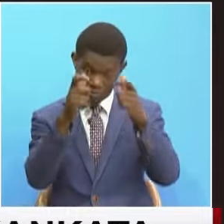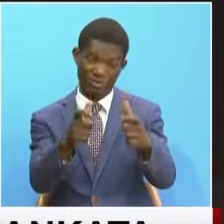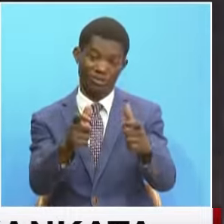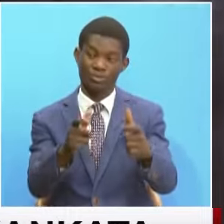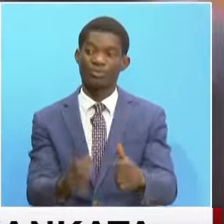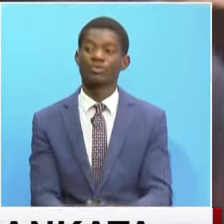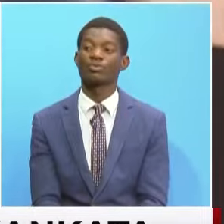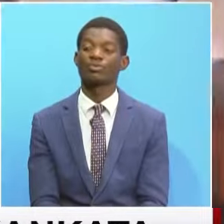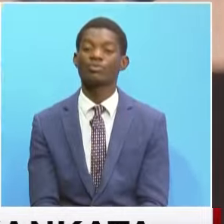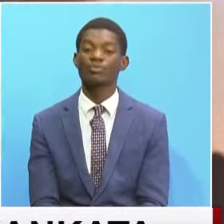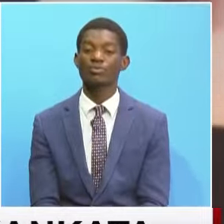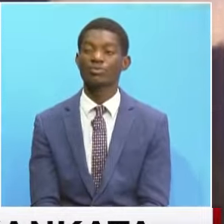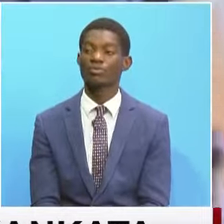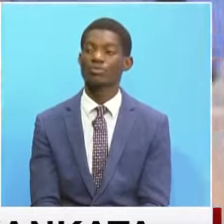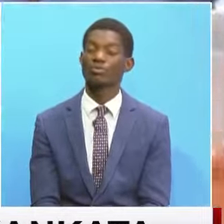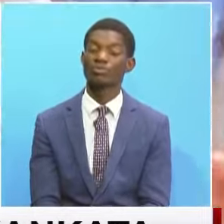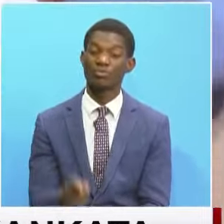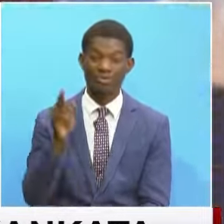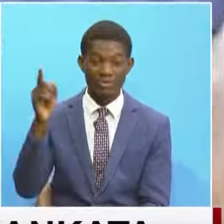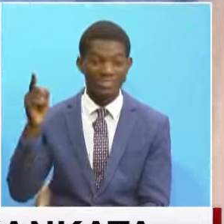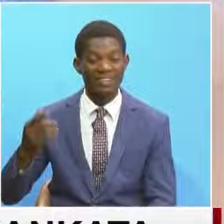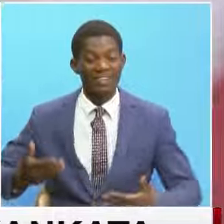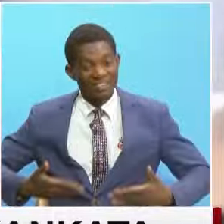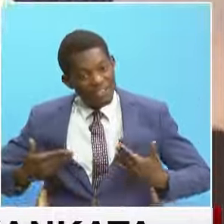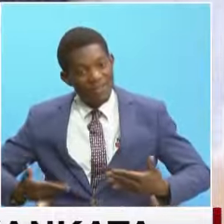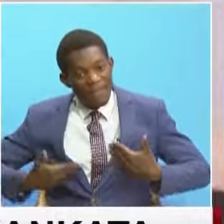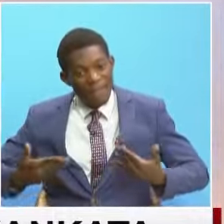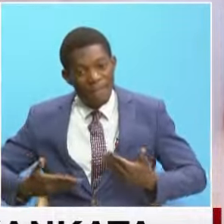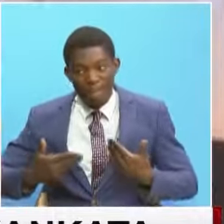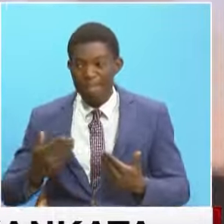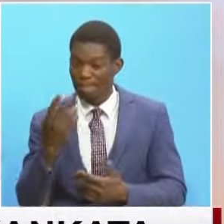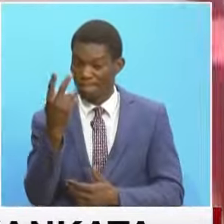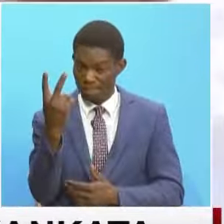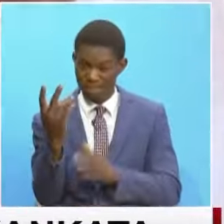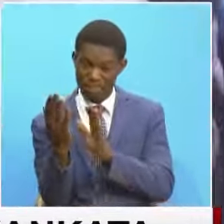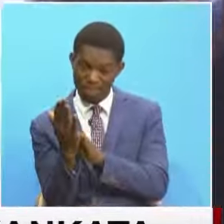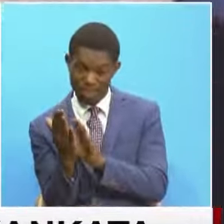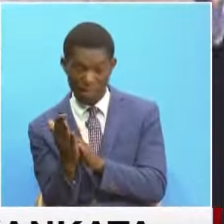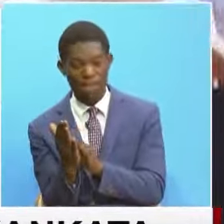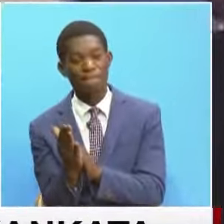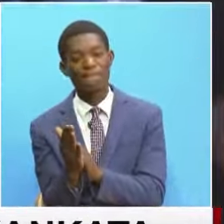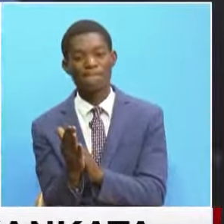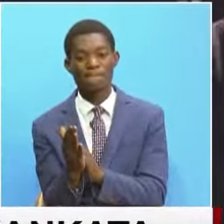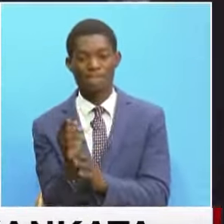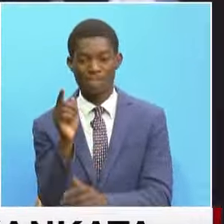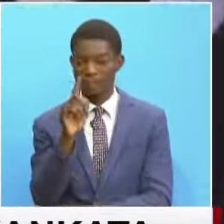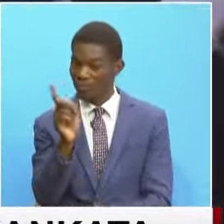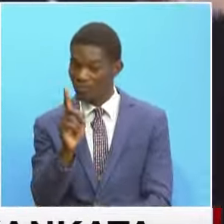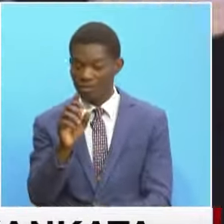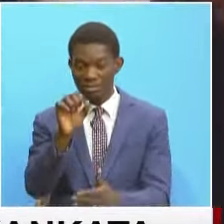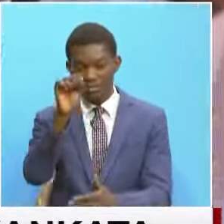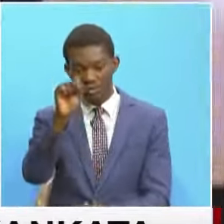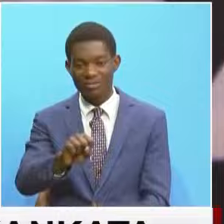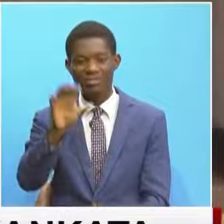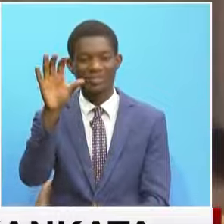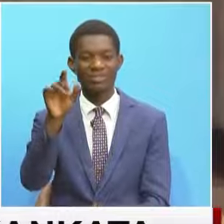There was jubilation at Nanduwa and Mulao Secondary Schools in Chikankata constituency of Southern Province